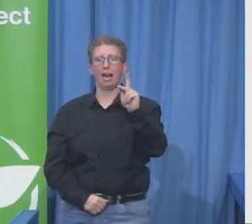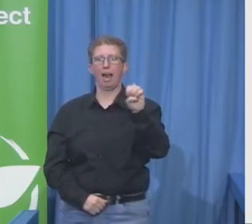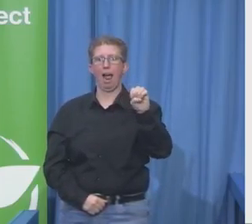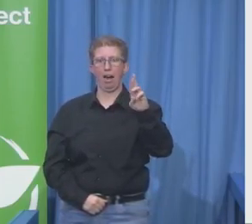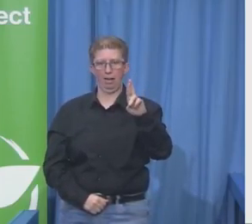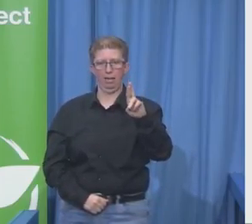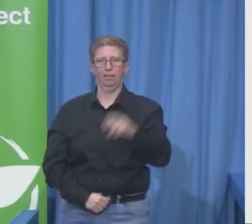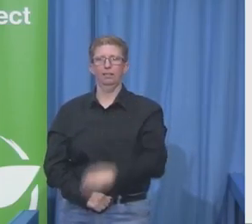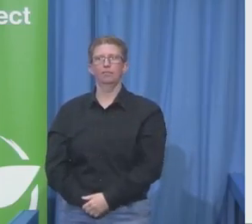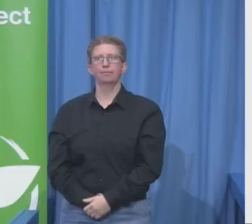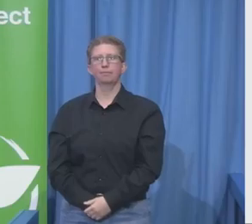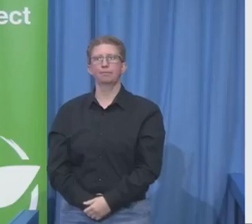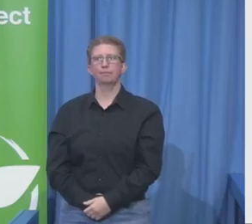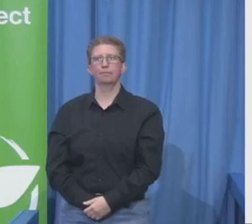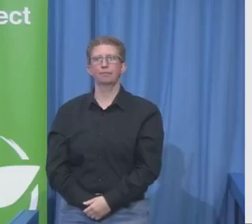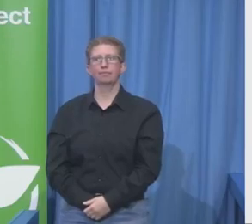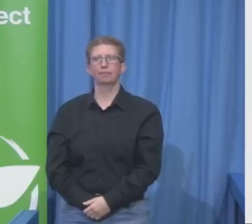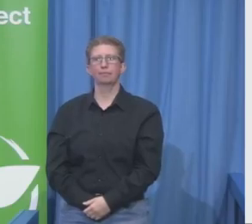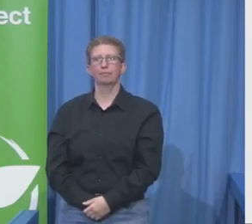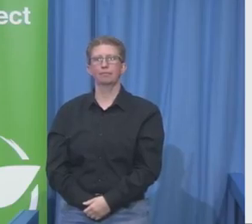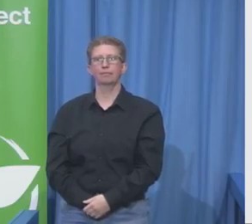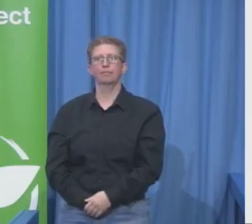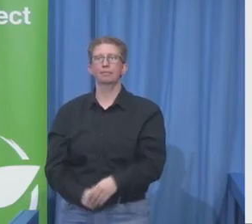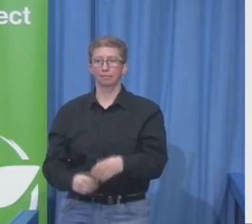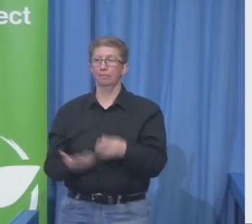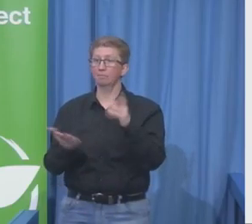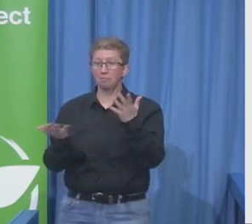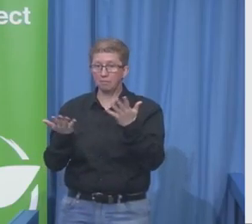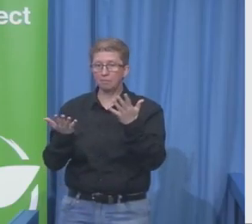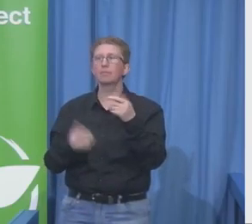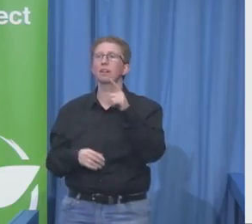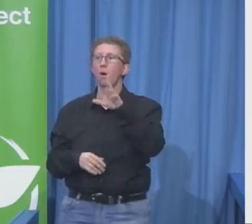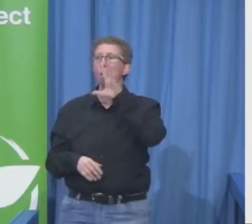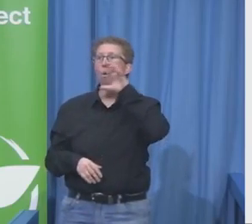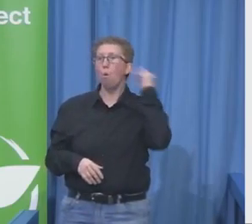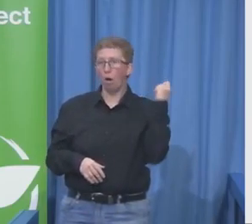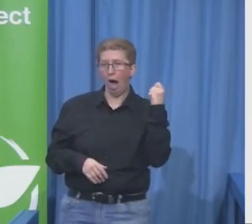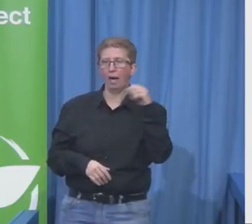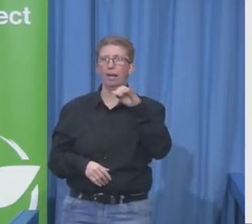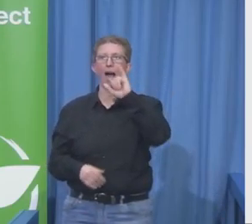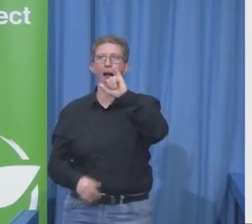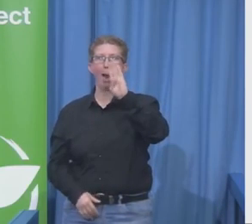Ability 6 Skill Development Program. So please welcome Beáta.